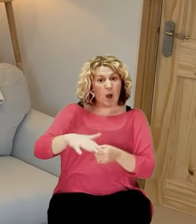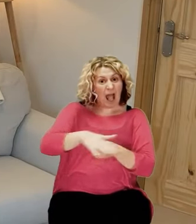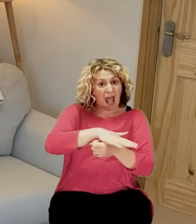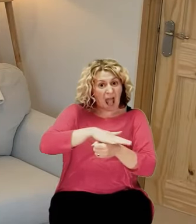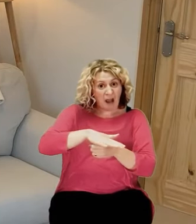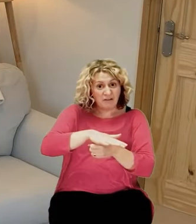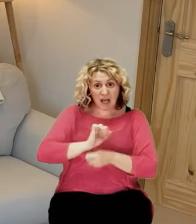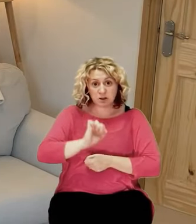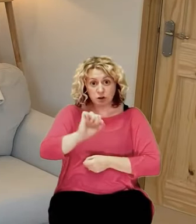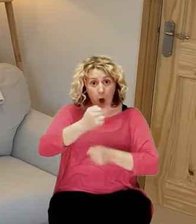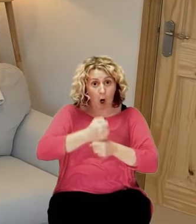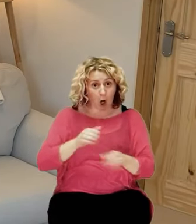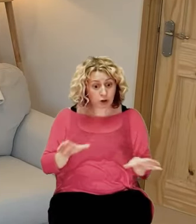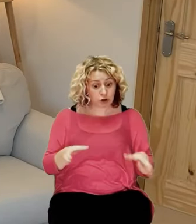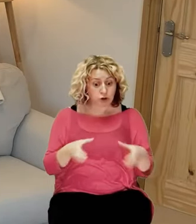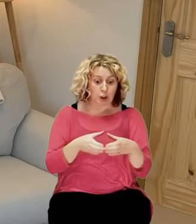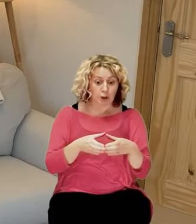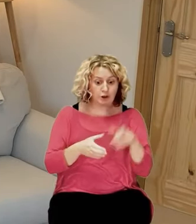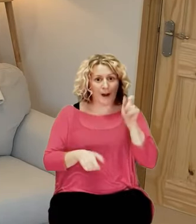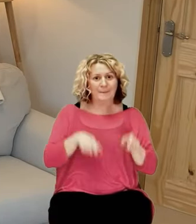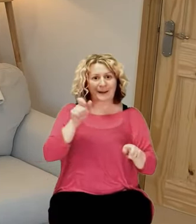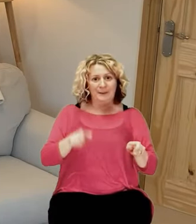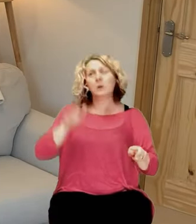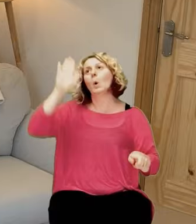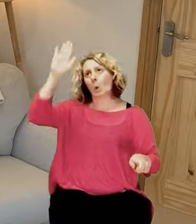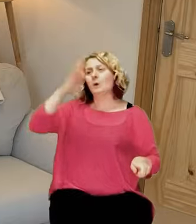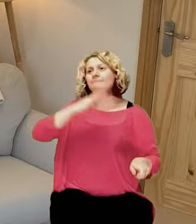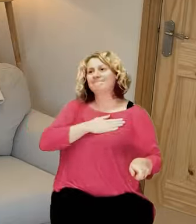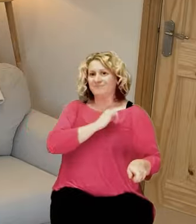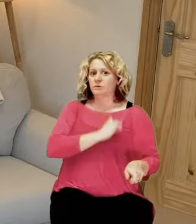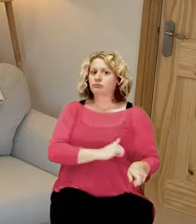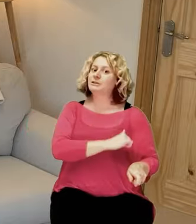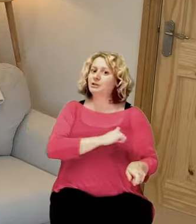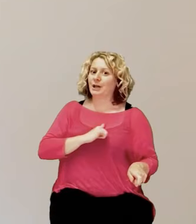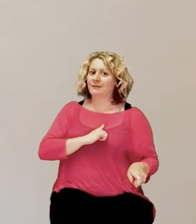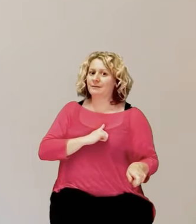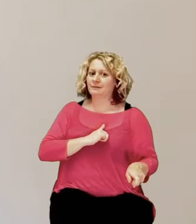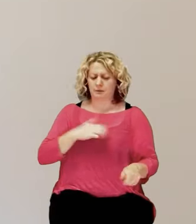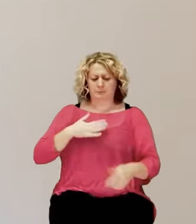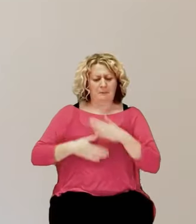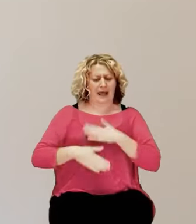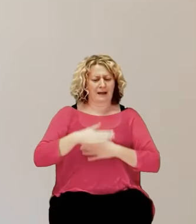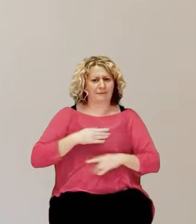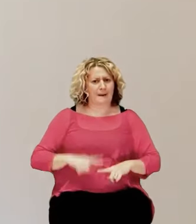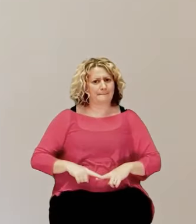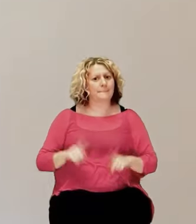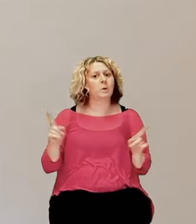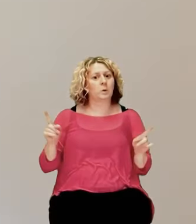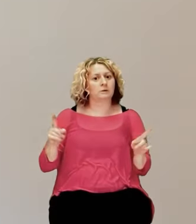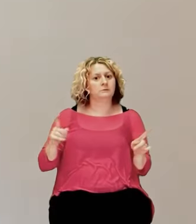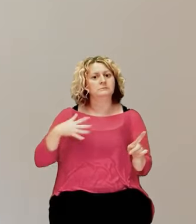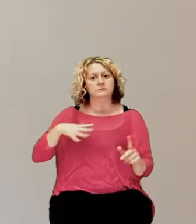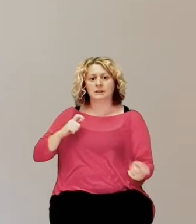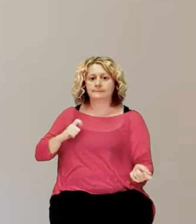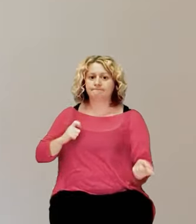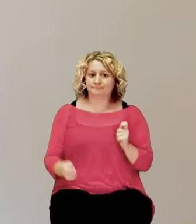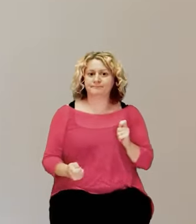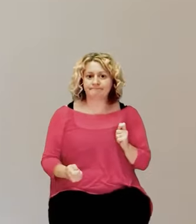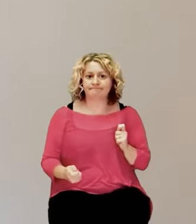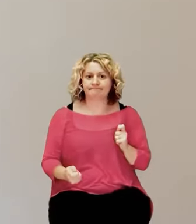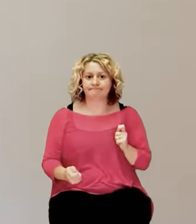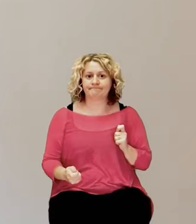So if the priority of godliness is in Paul's mind here as our first point, let's go to our second point.